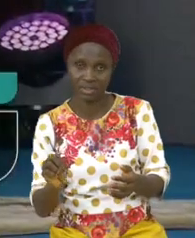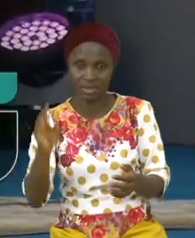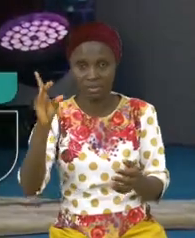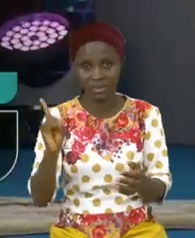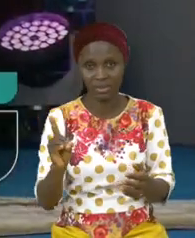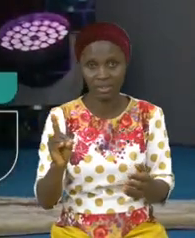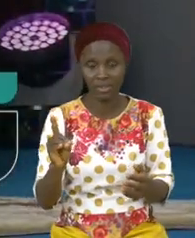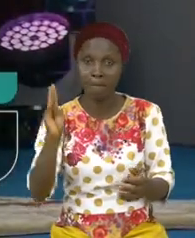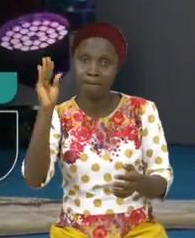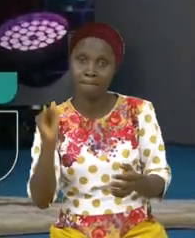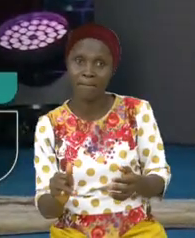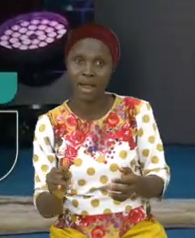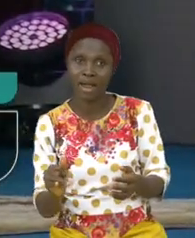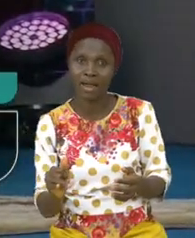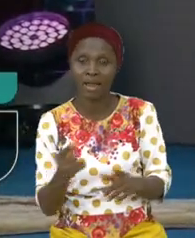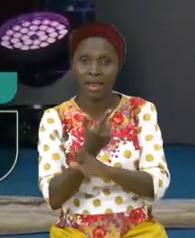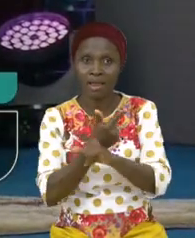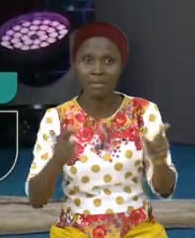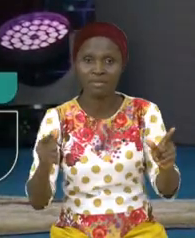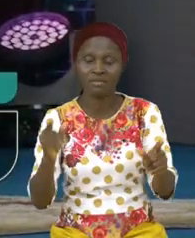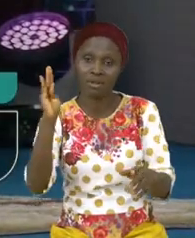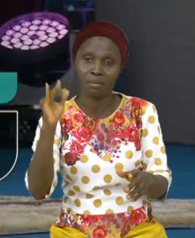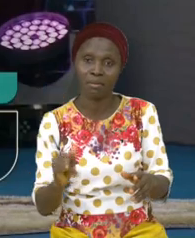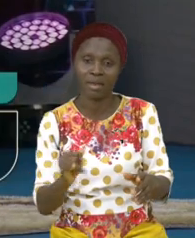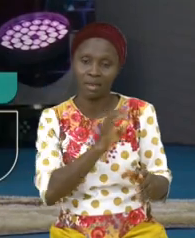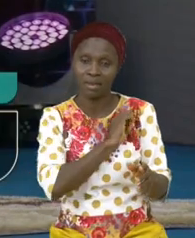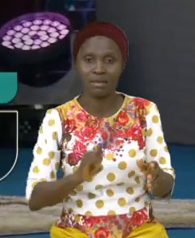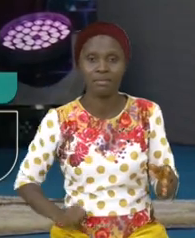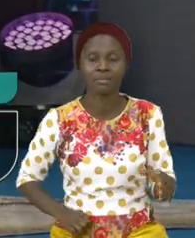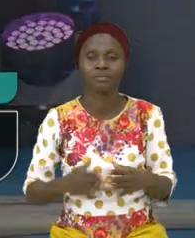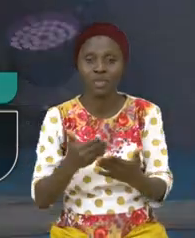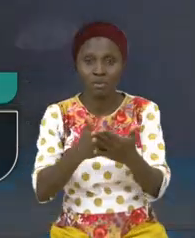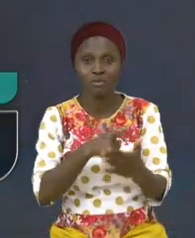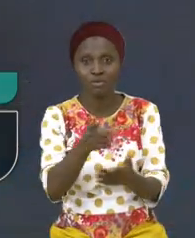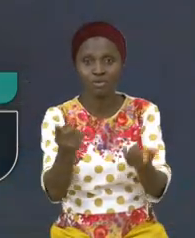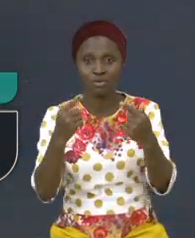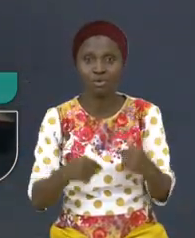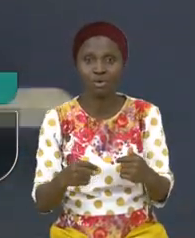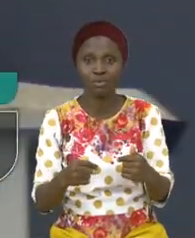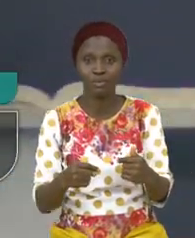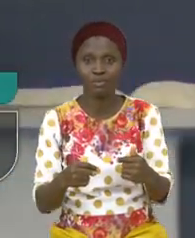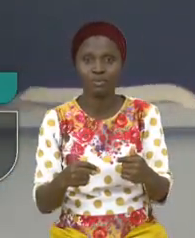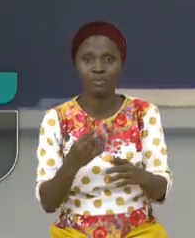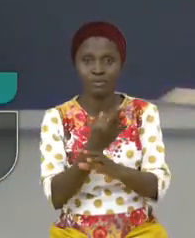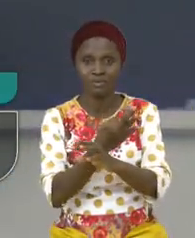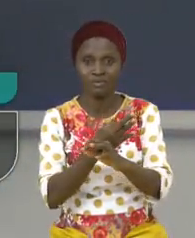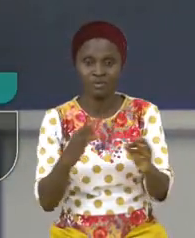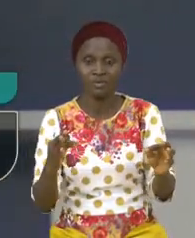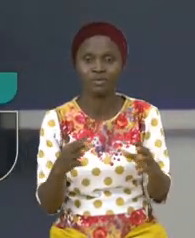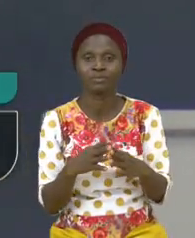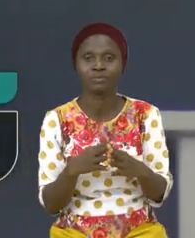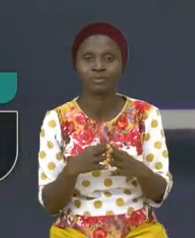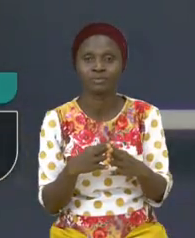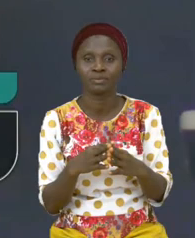Emancipated by Emmanuel. You see, before you come to know the Lord, quite a lot